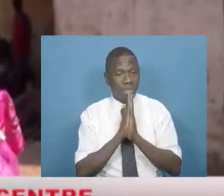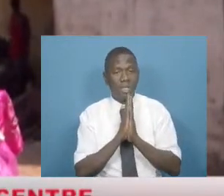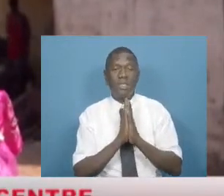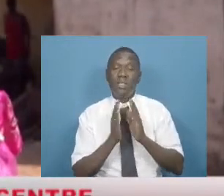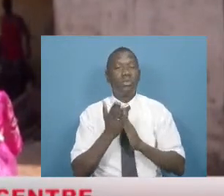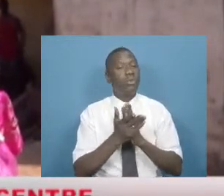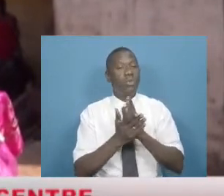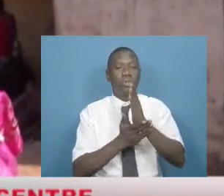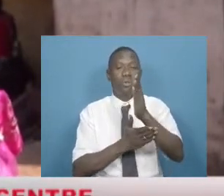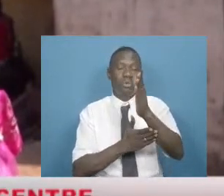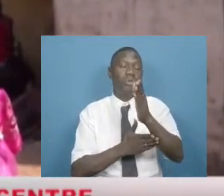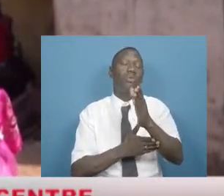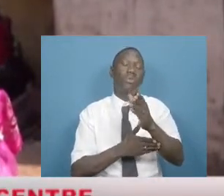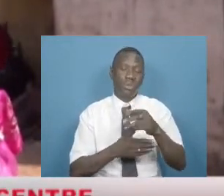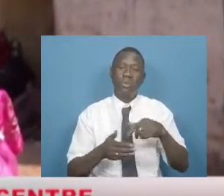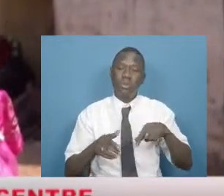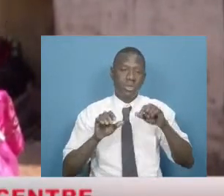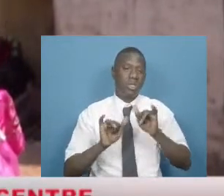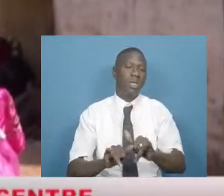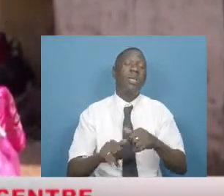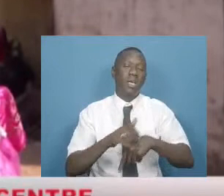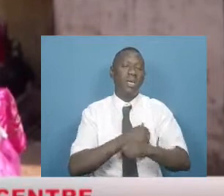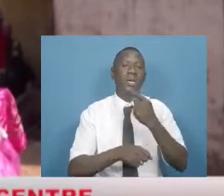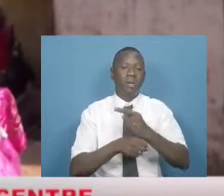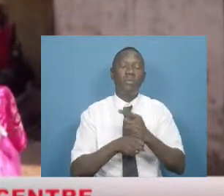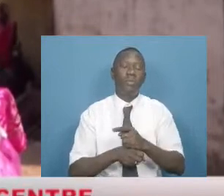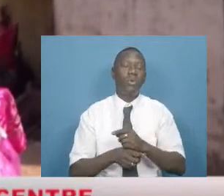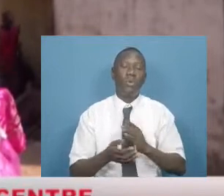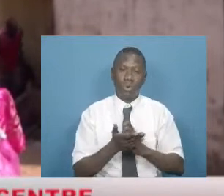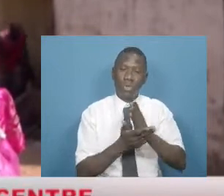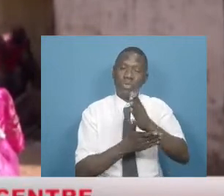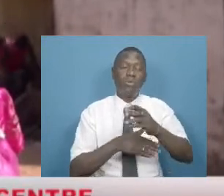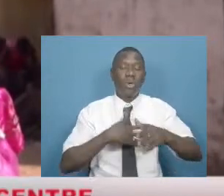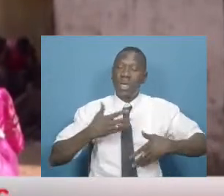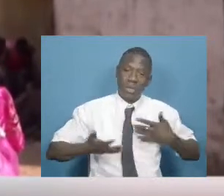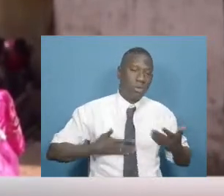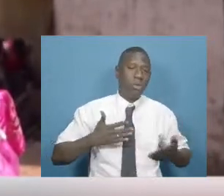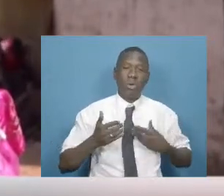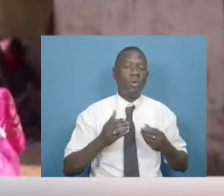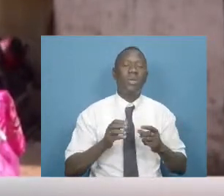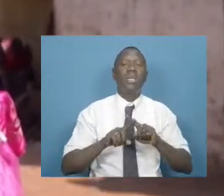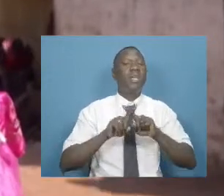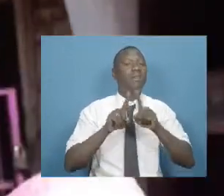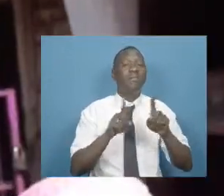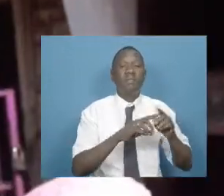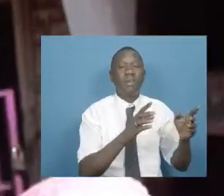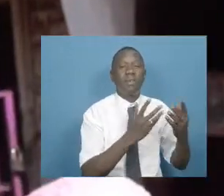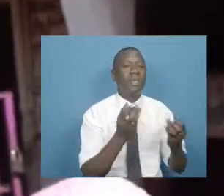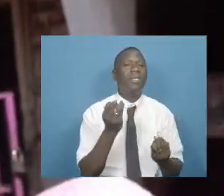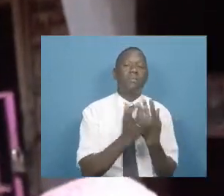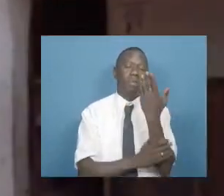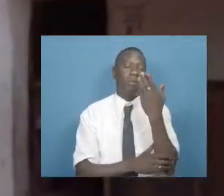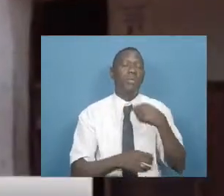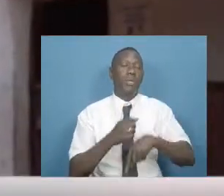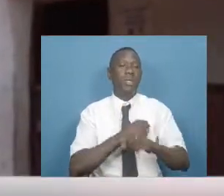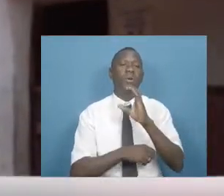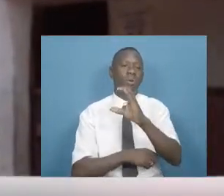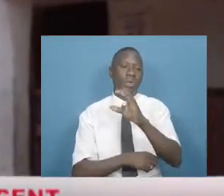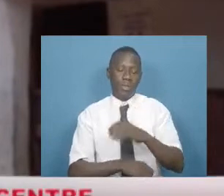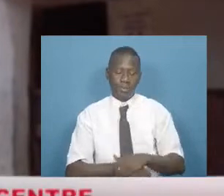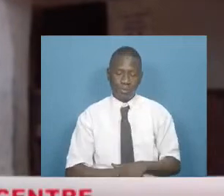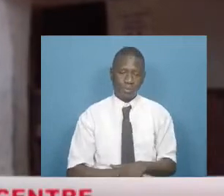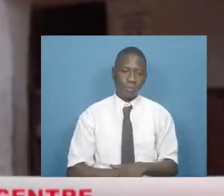in the Gambia so that we continue to enjoy the numerous developments of borough government. Aminata Baji and Ida